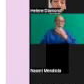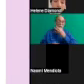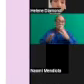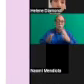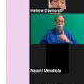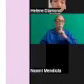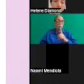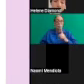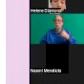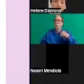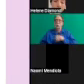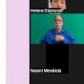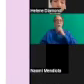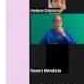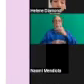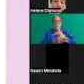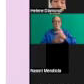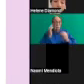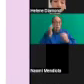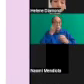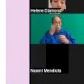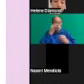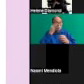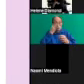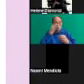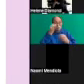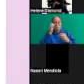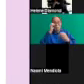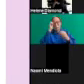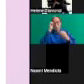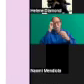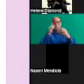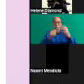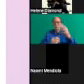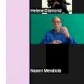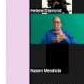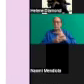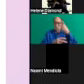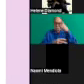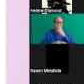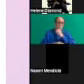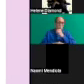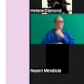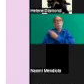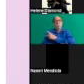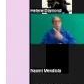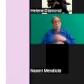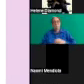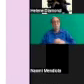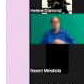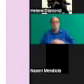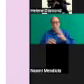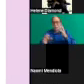really uh, keep the actual patient in mind. If it's a decision that's made for us, it should be by